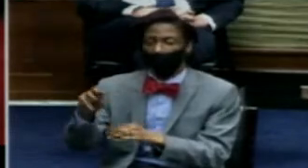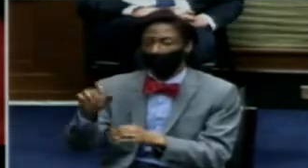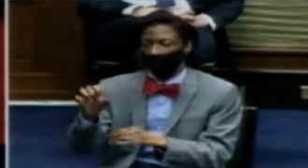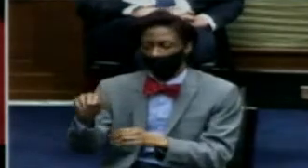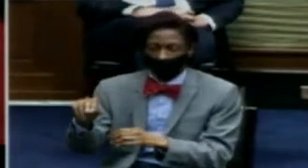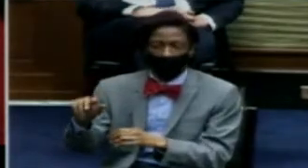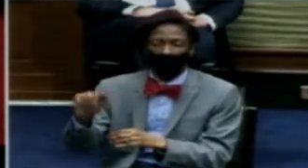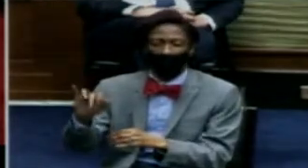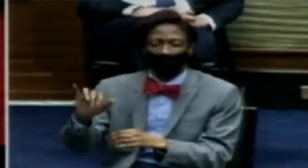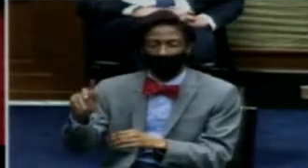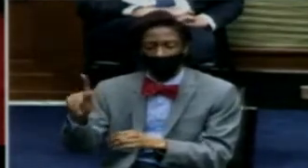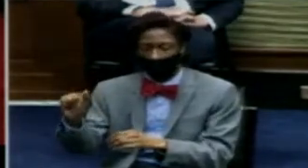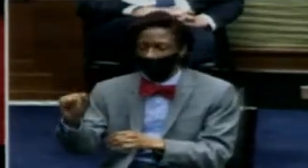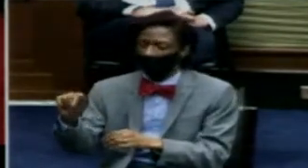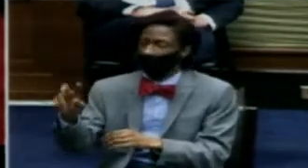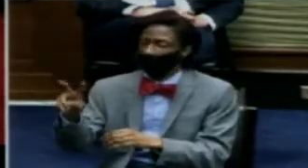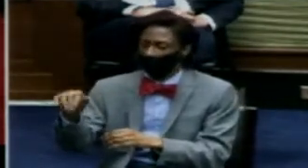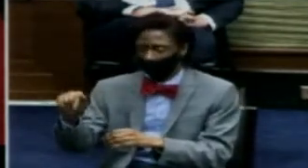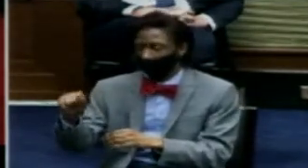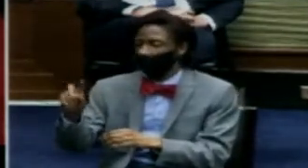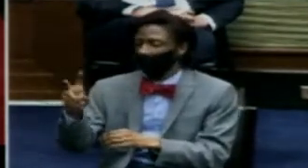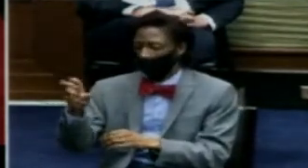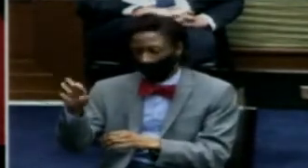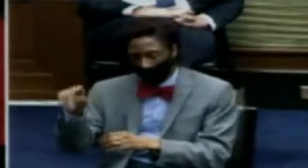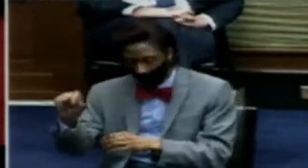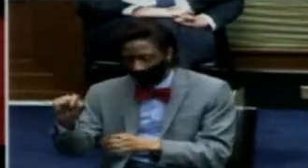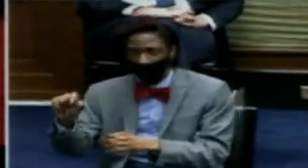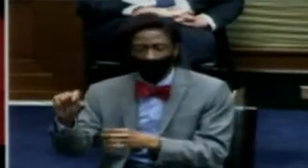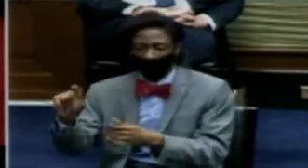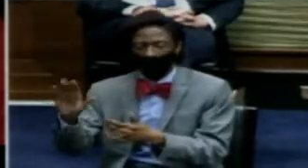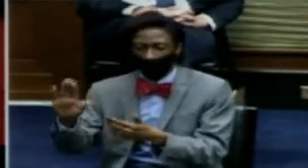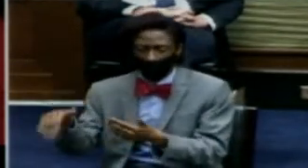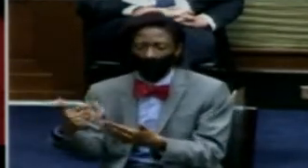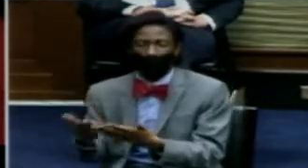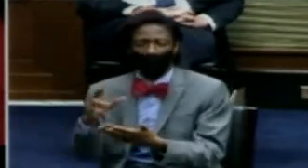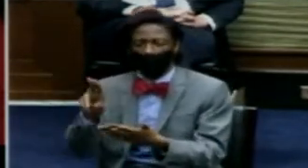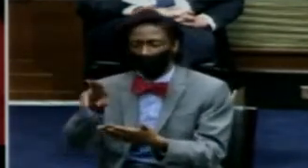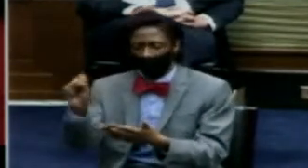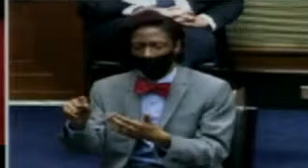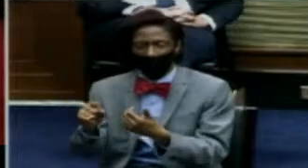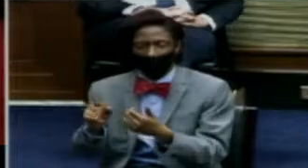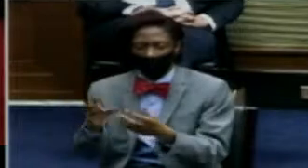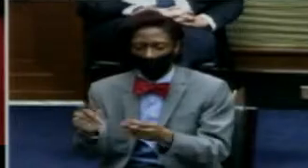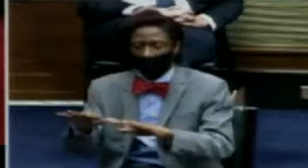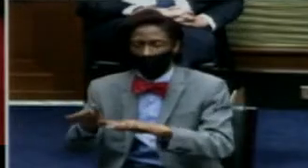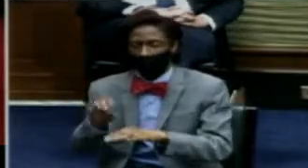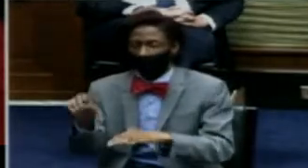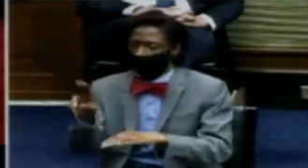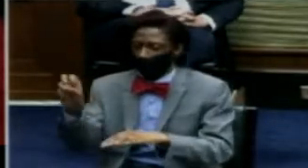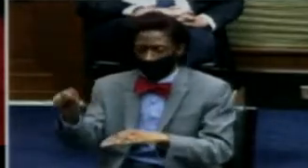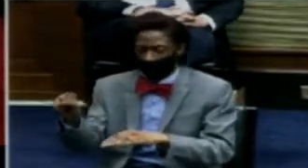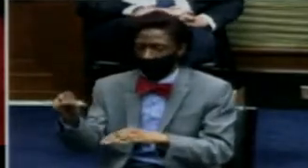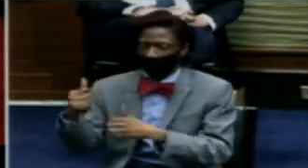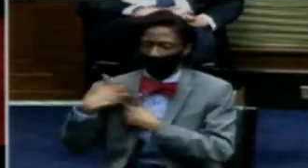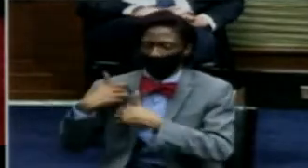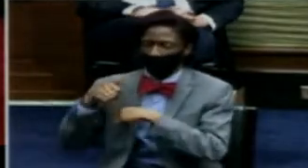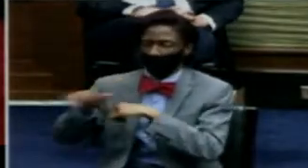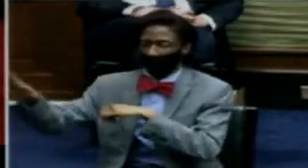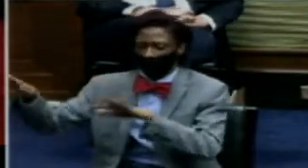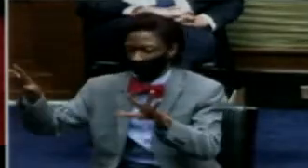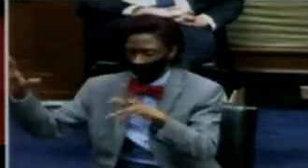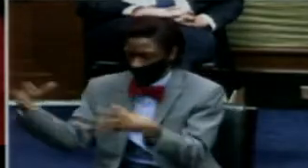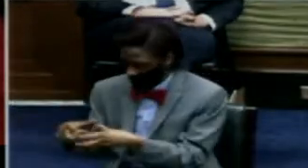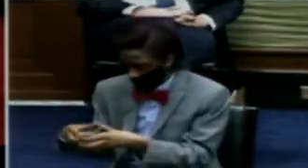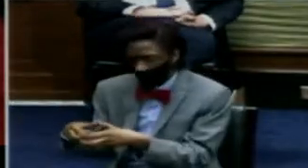Wyoming, Vermont, all the U.S. territories, and all the U.S. foreign deployed service members combined. Put simply, if you oppose DC